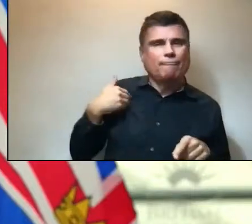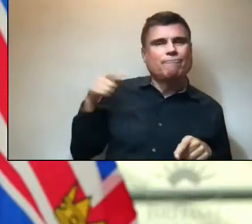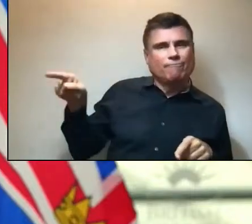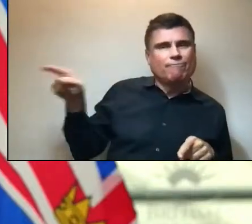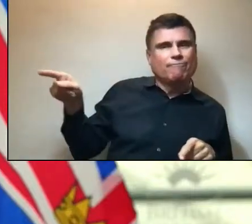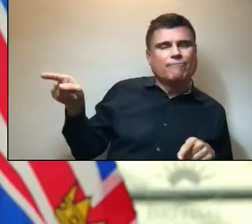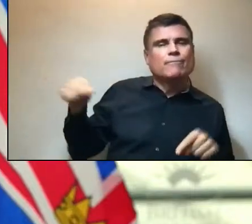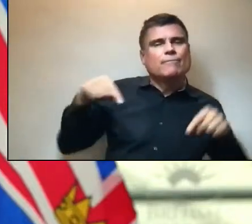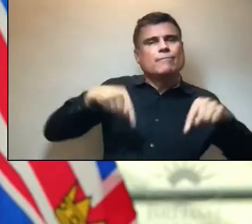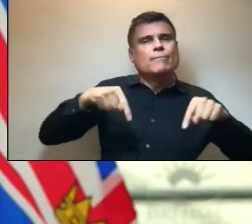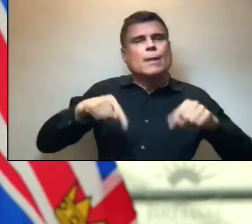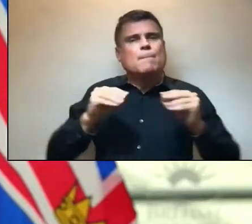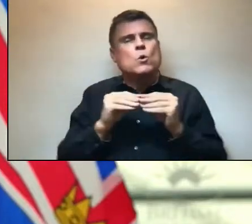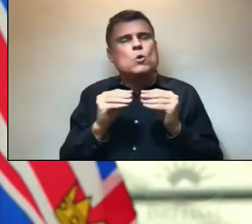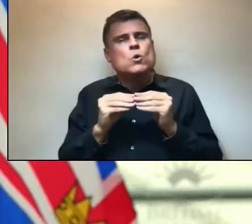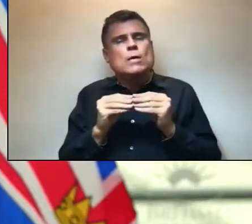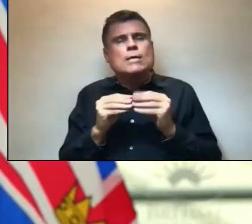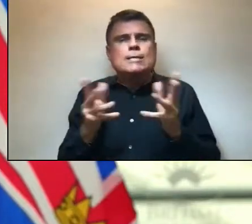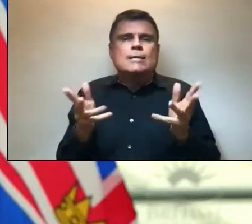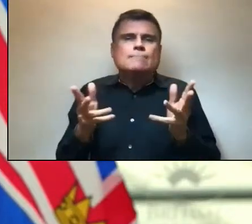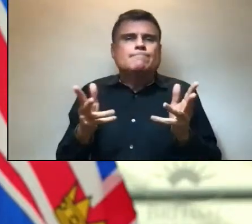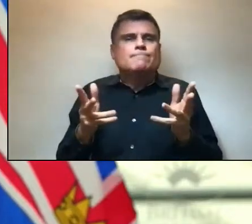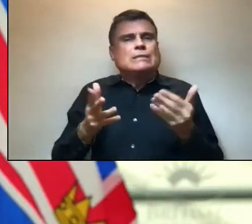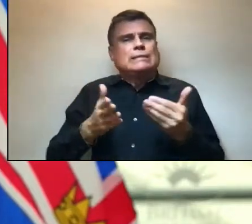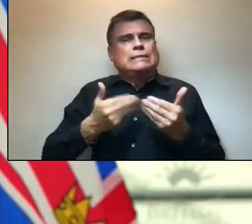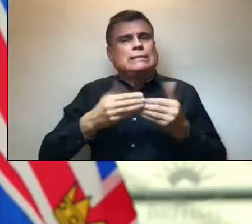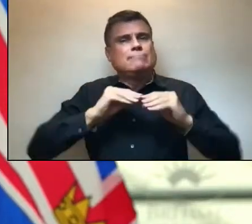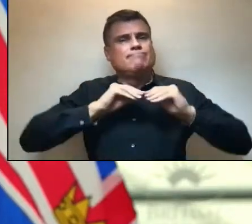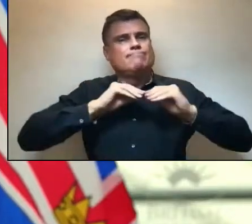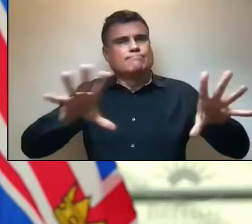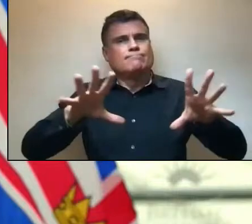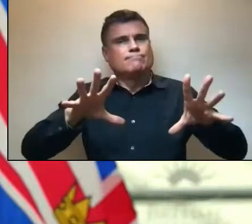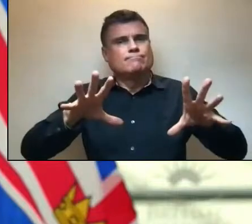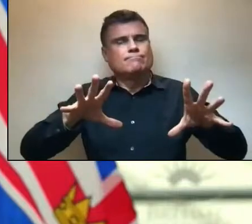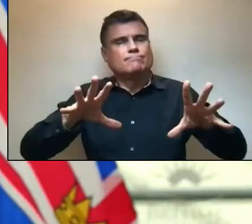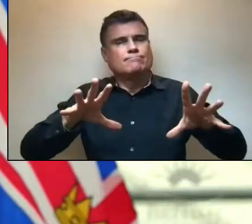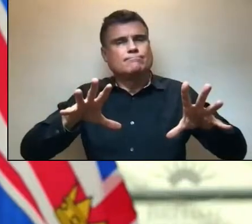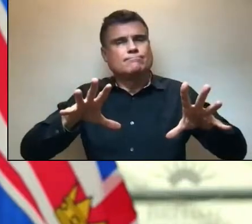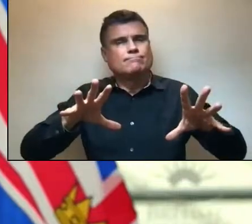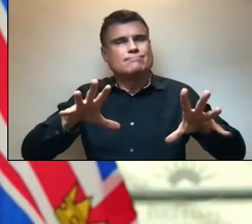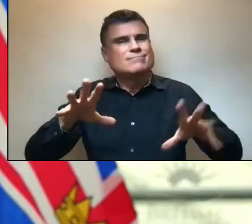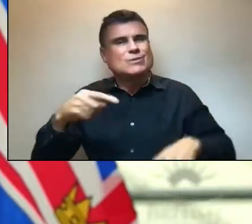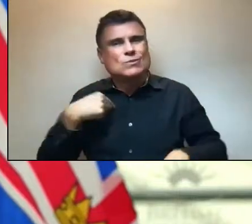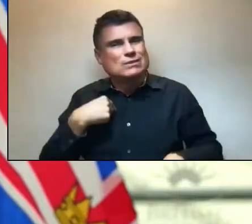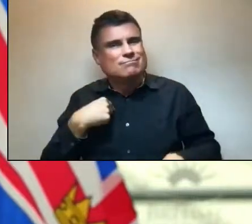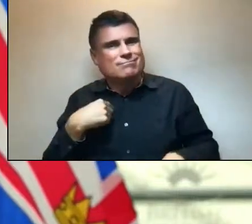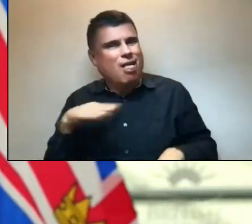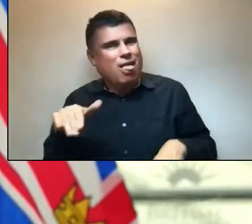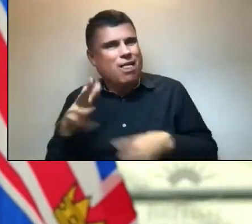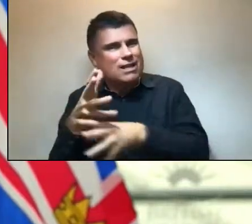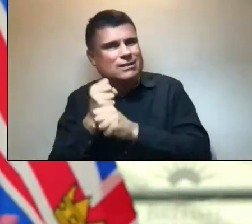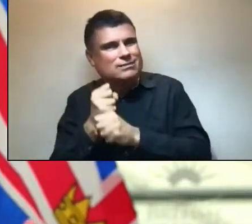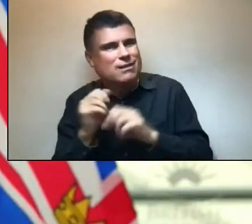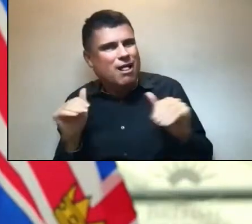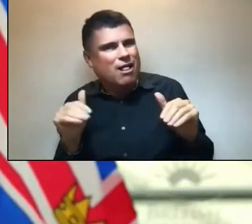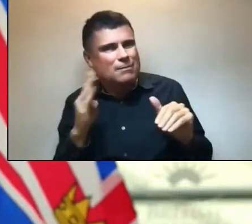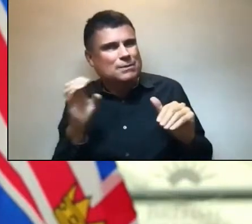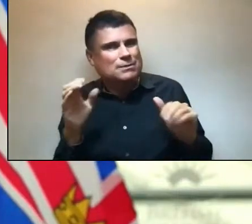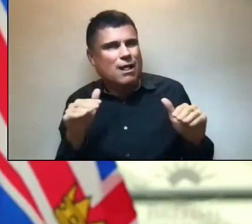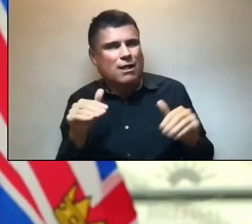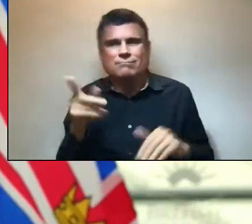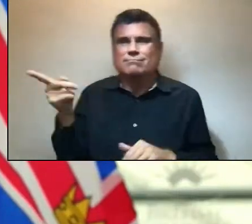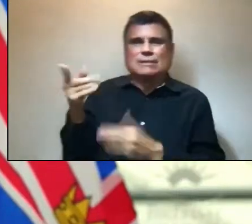being to distributing to people, the BTNX kits. We have not had those here in British Columbia, and part